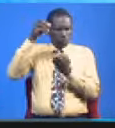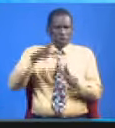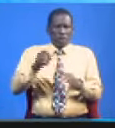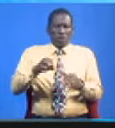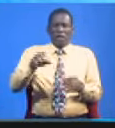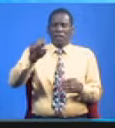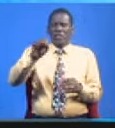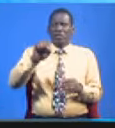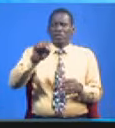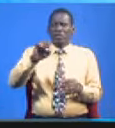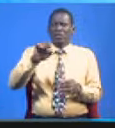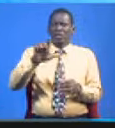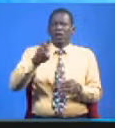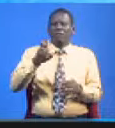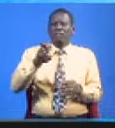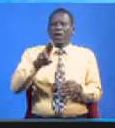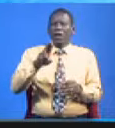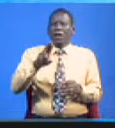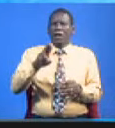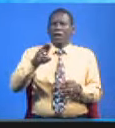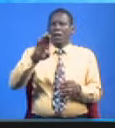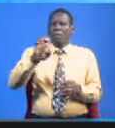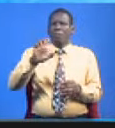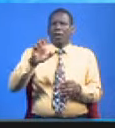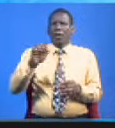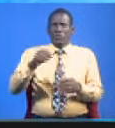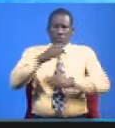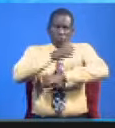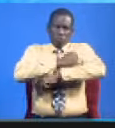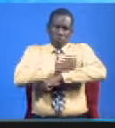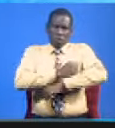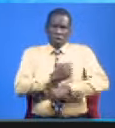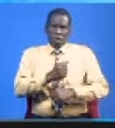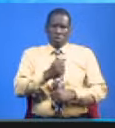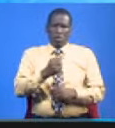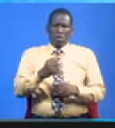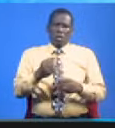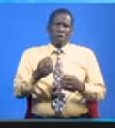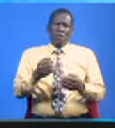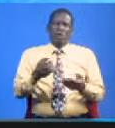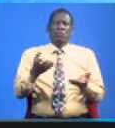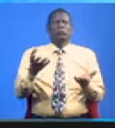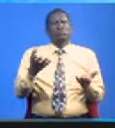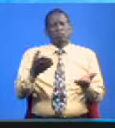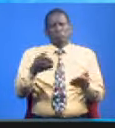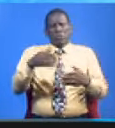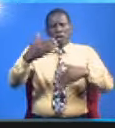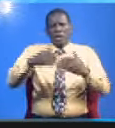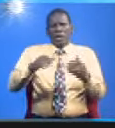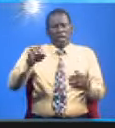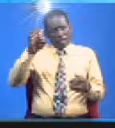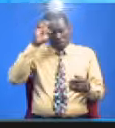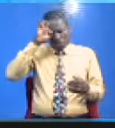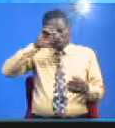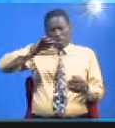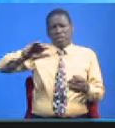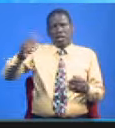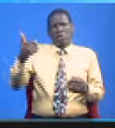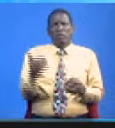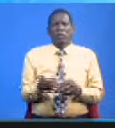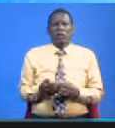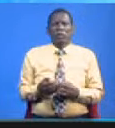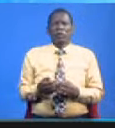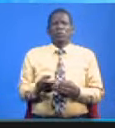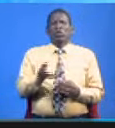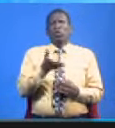Bells Academy, a private institution in the sprawling Kimumu Estate on the outskirts of Eldoret City, were